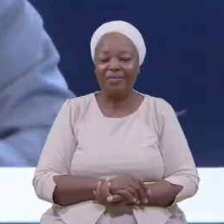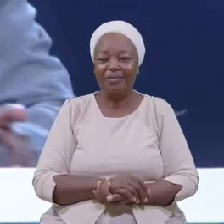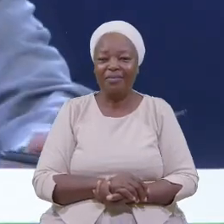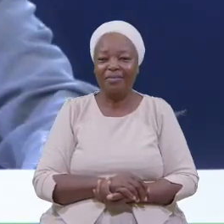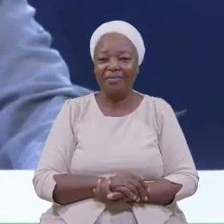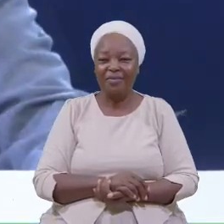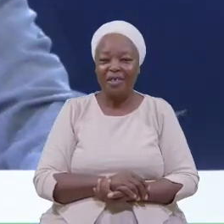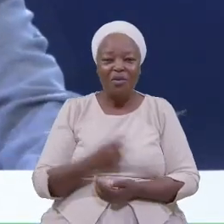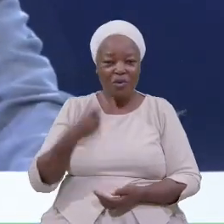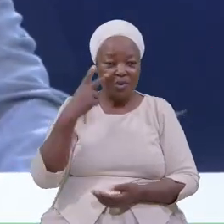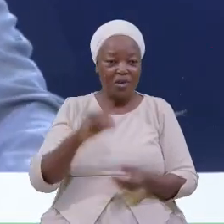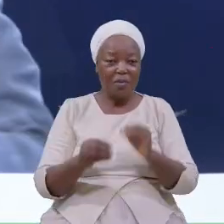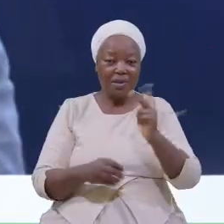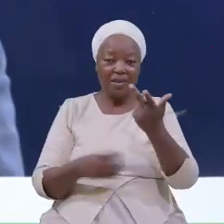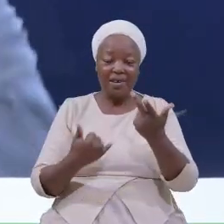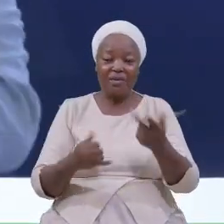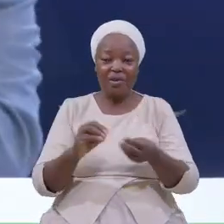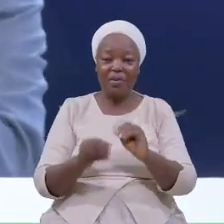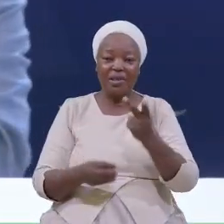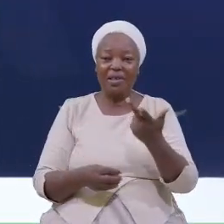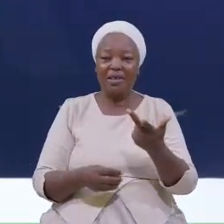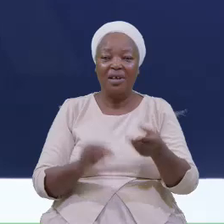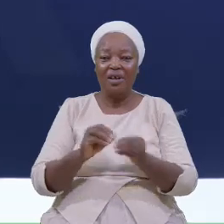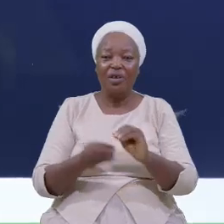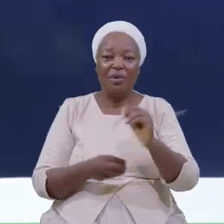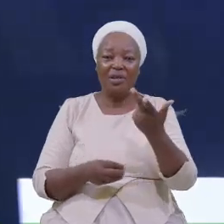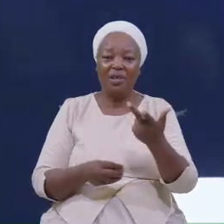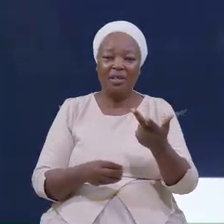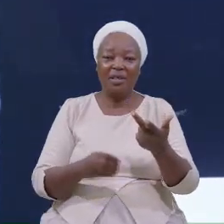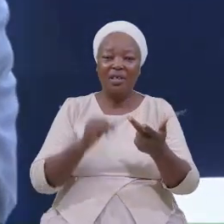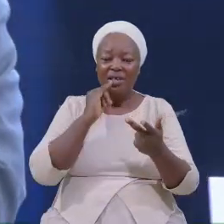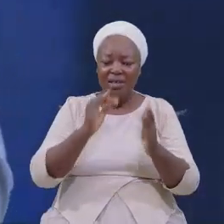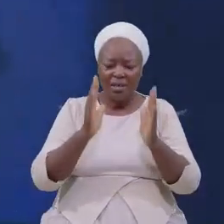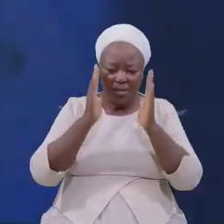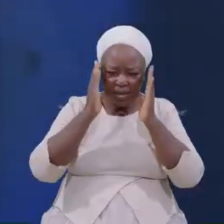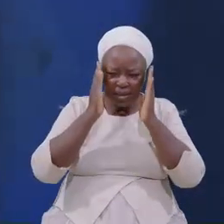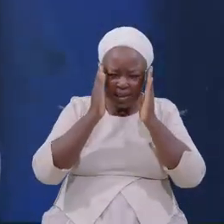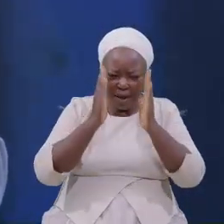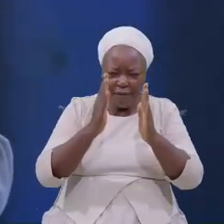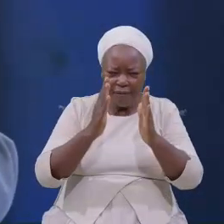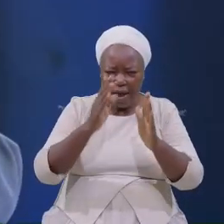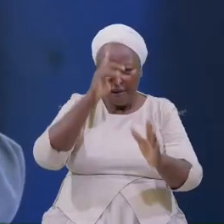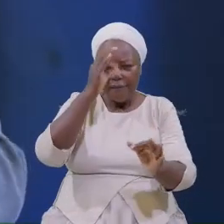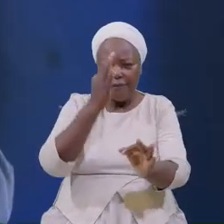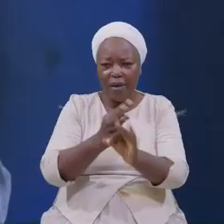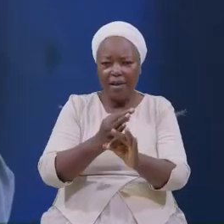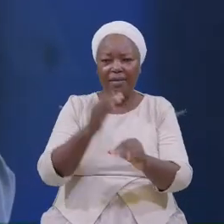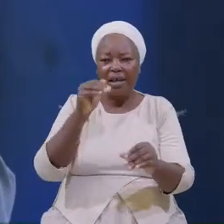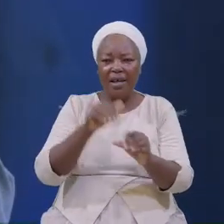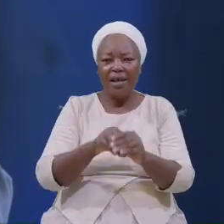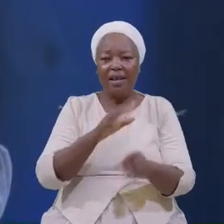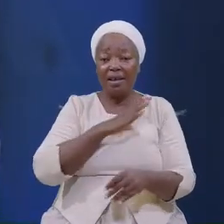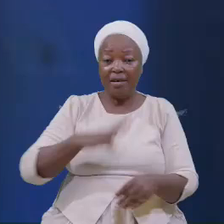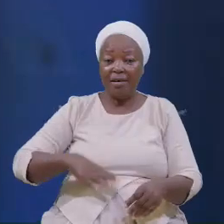We're looking at number three now. Number three is steadfast faith in Christ, the